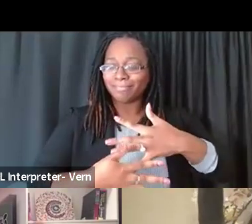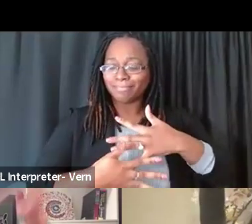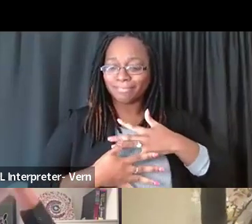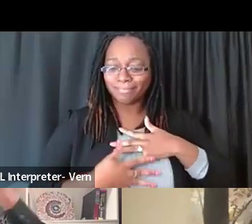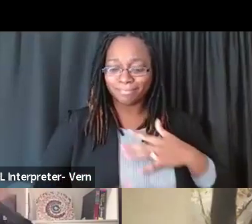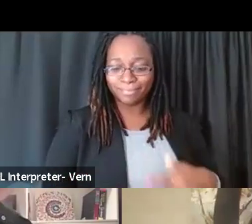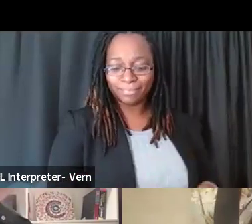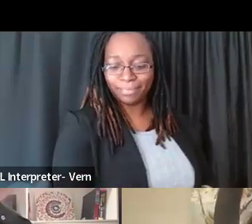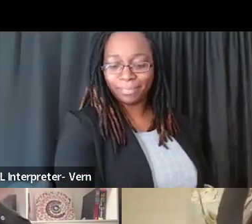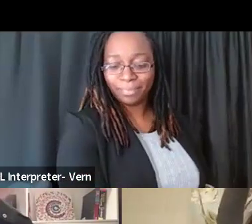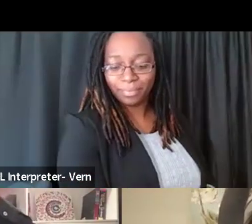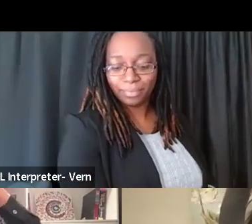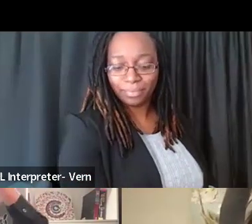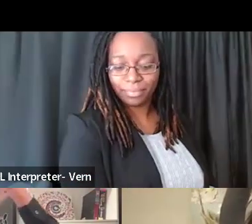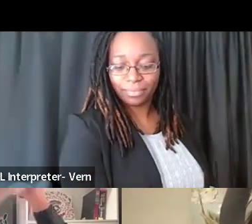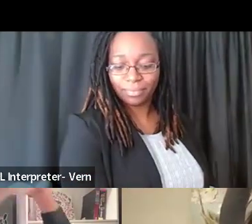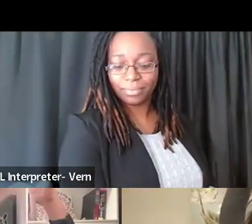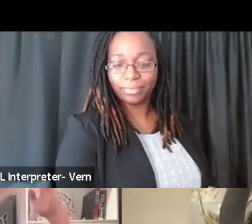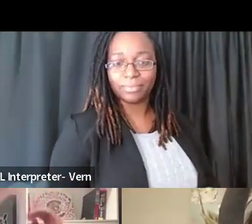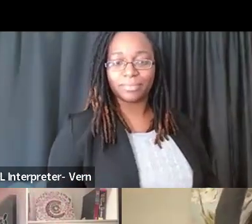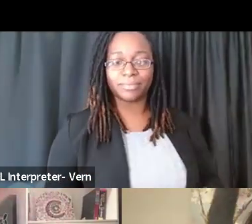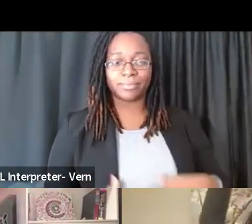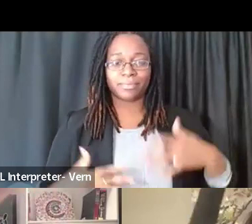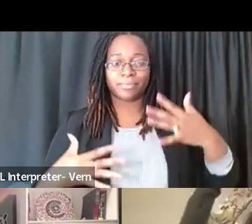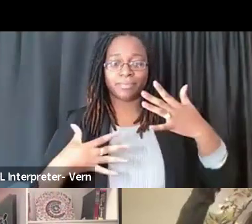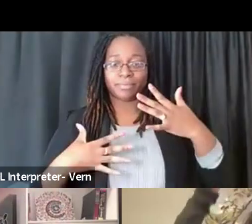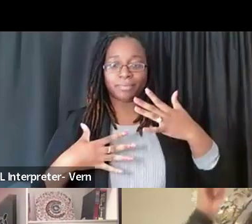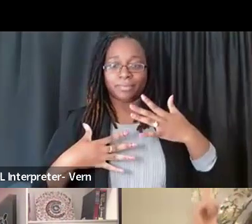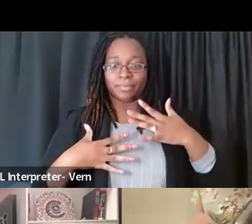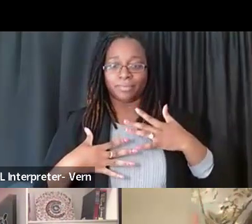Clap when you're ready. And exhale down.